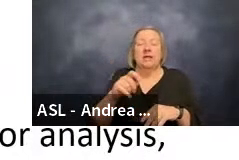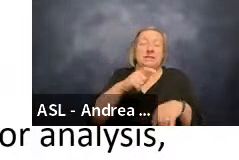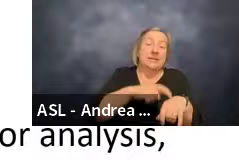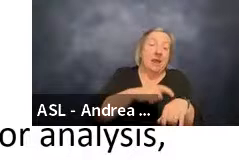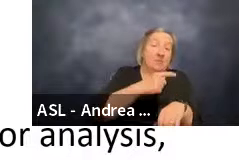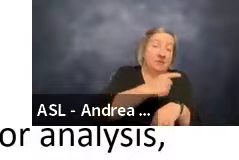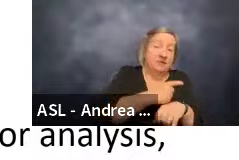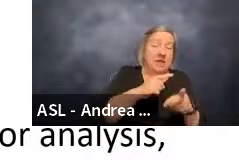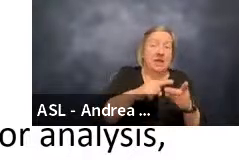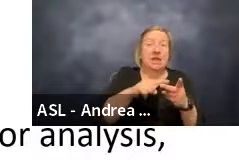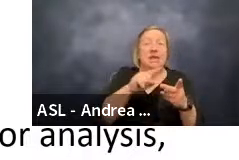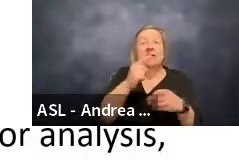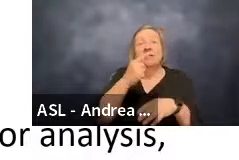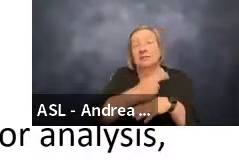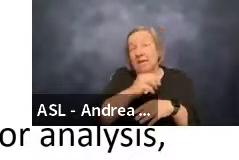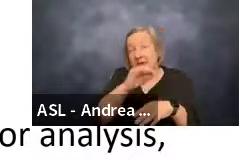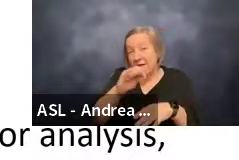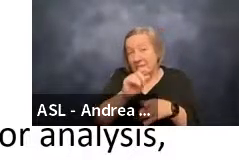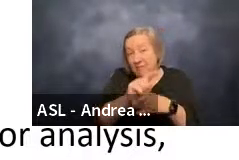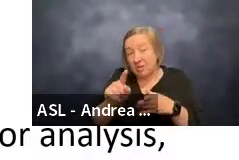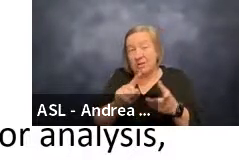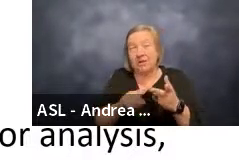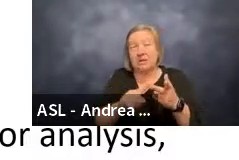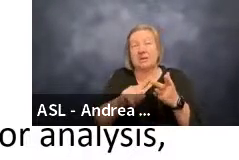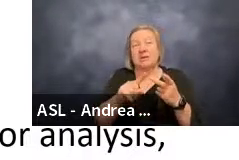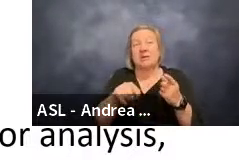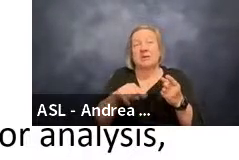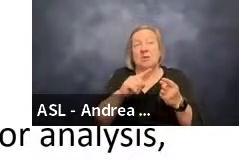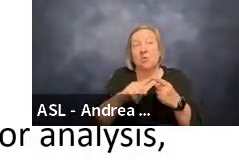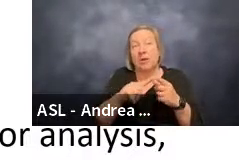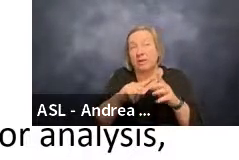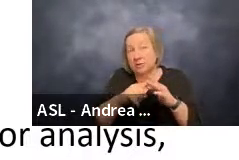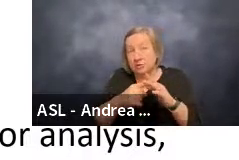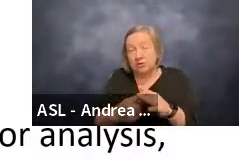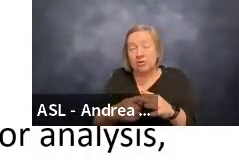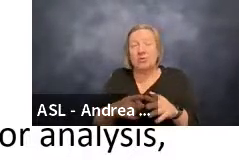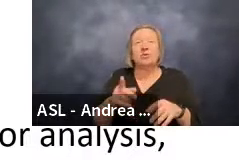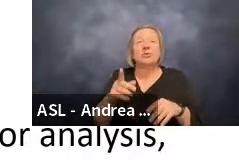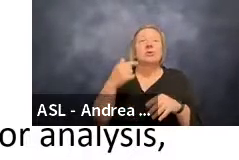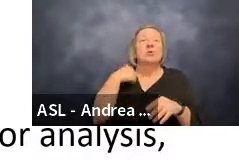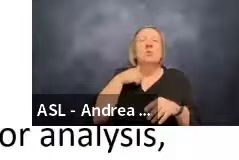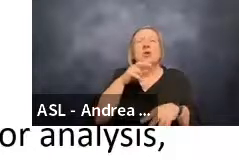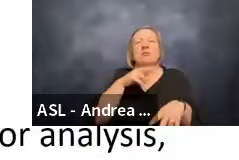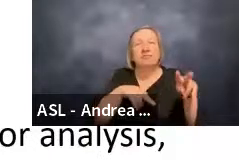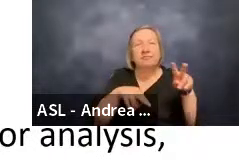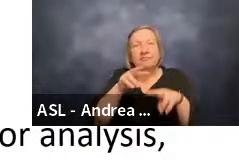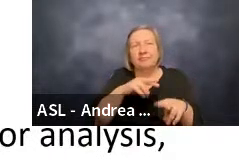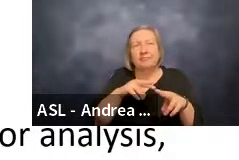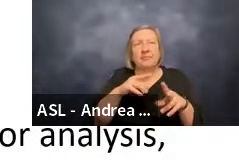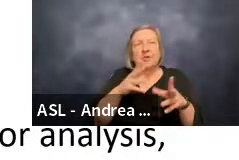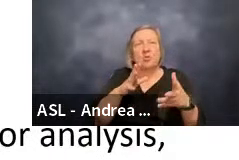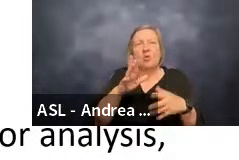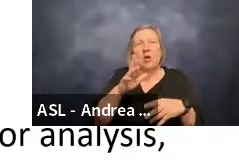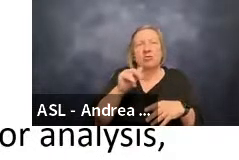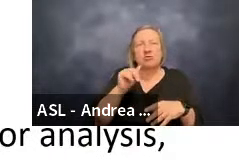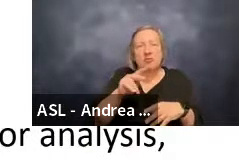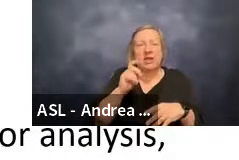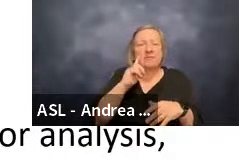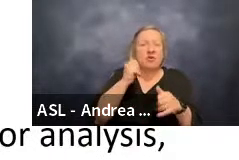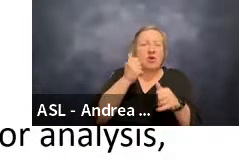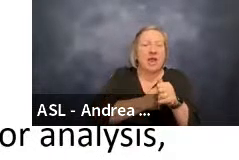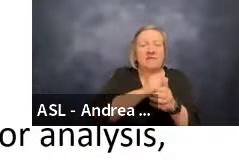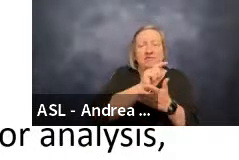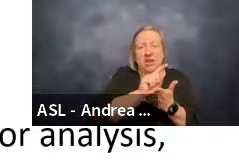week, and the effective date. So for us, we're looking at what are the toll rates for every hour of the